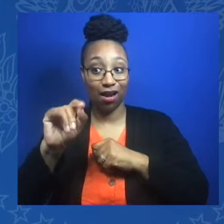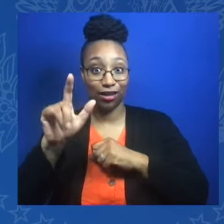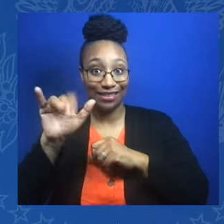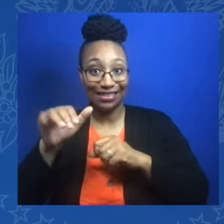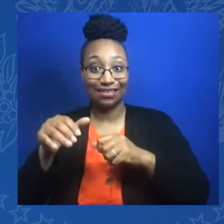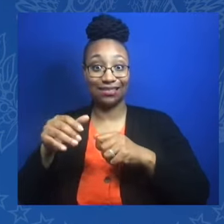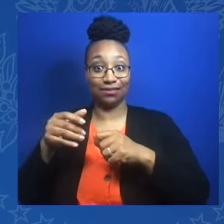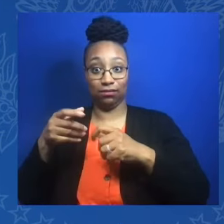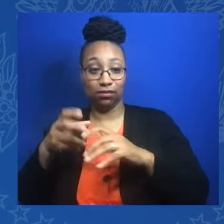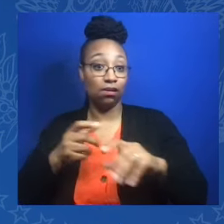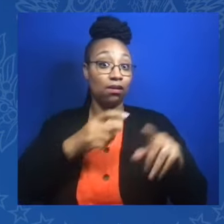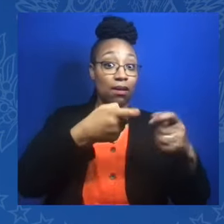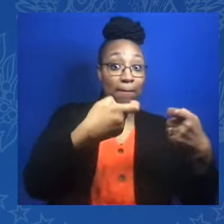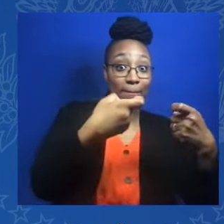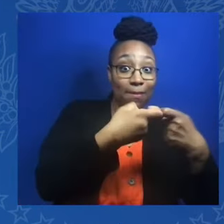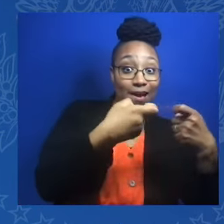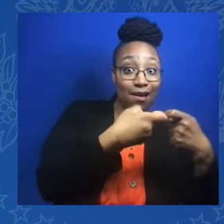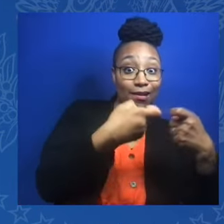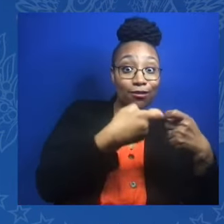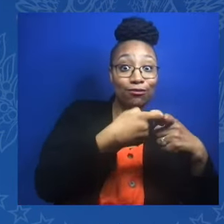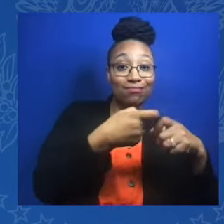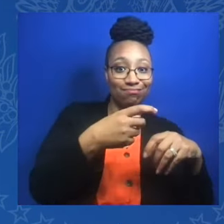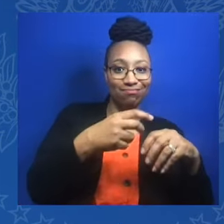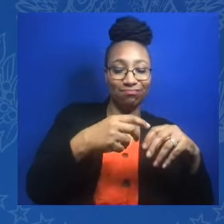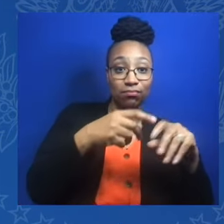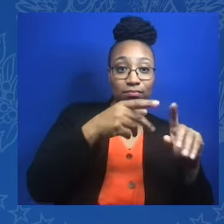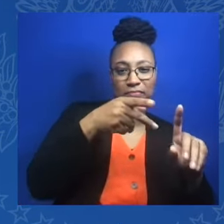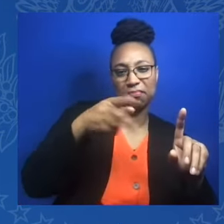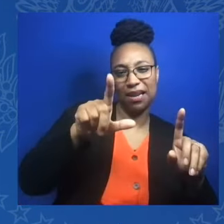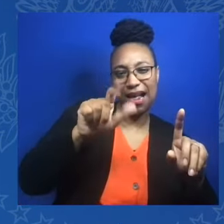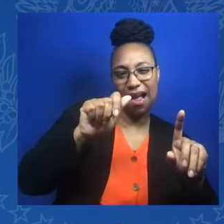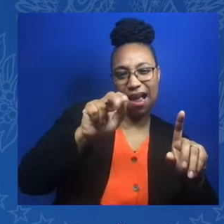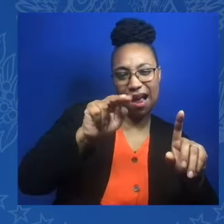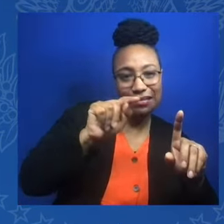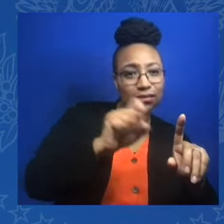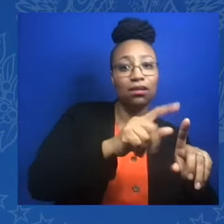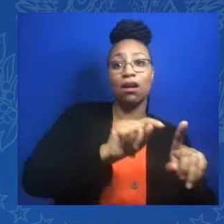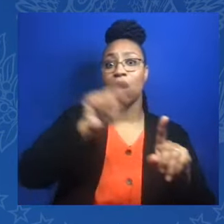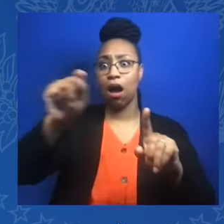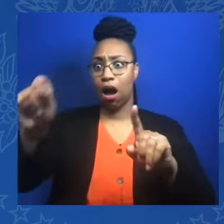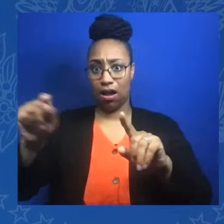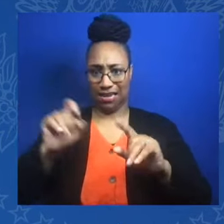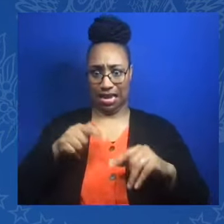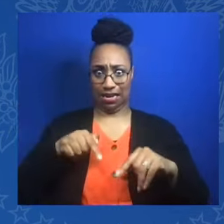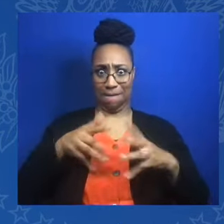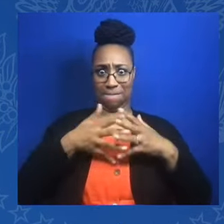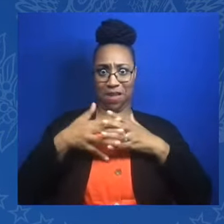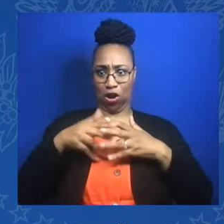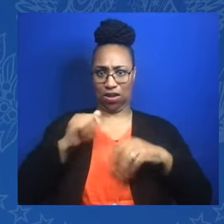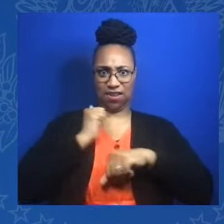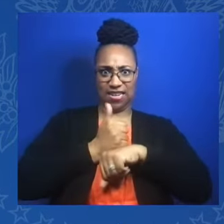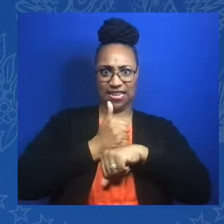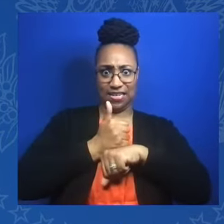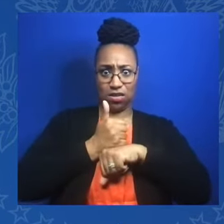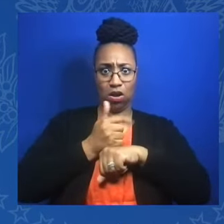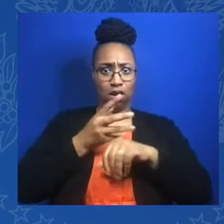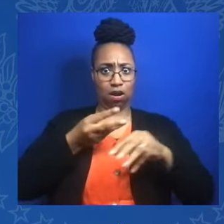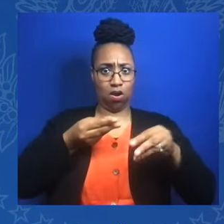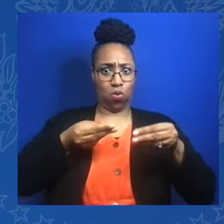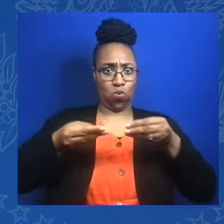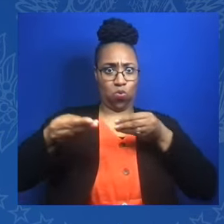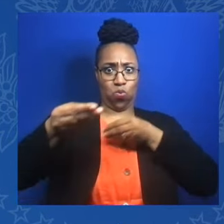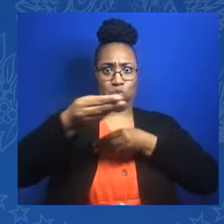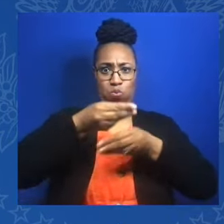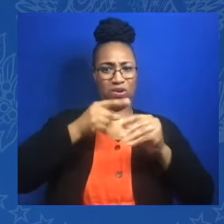middle class in America. And this also means more clients for Canadian critical minerals processors, for our